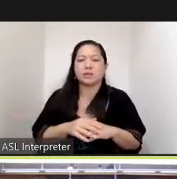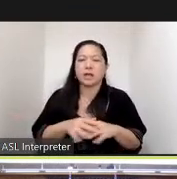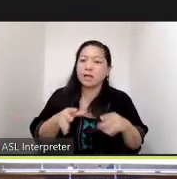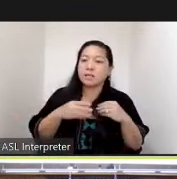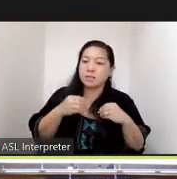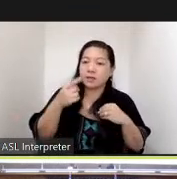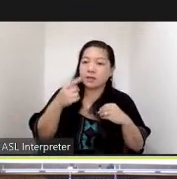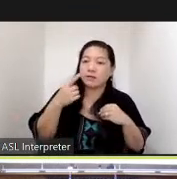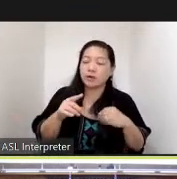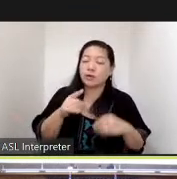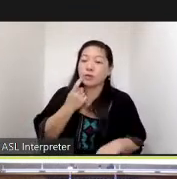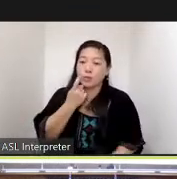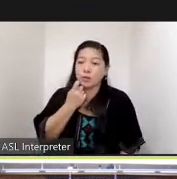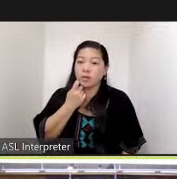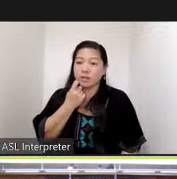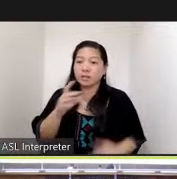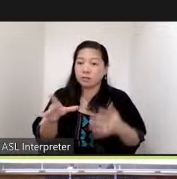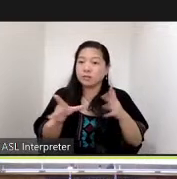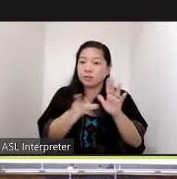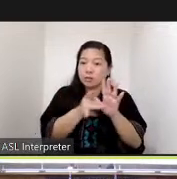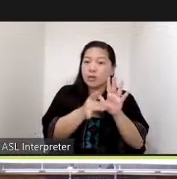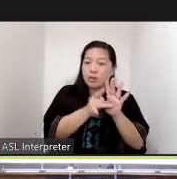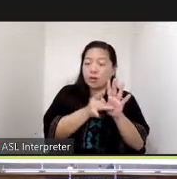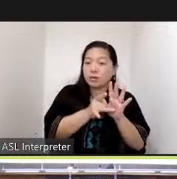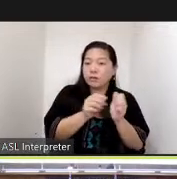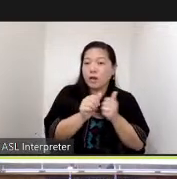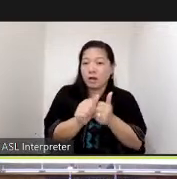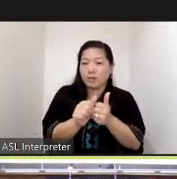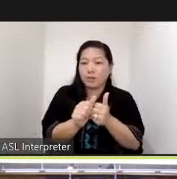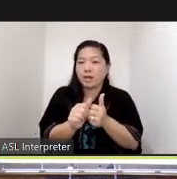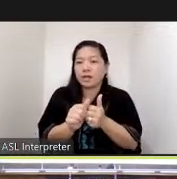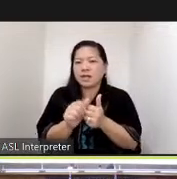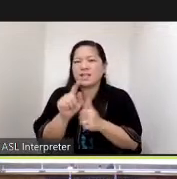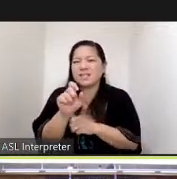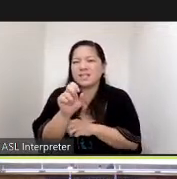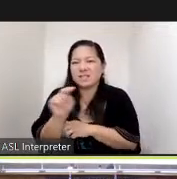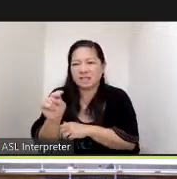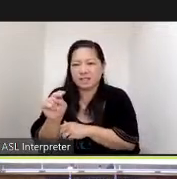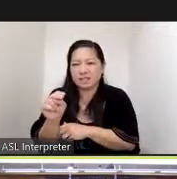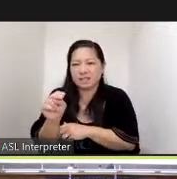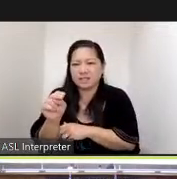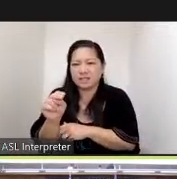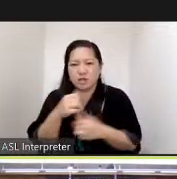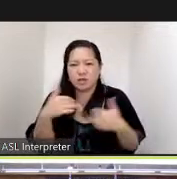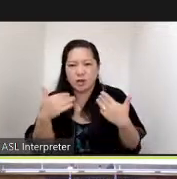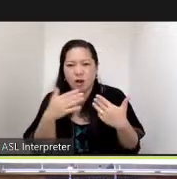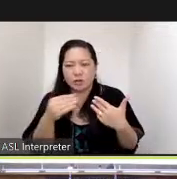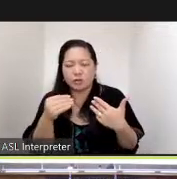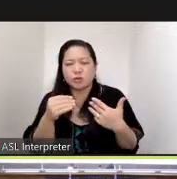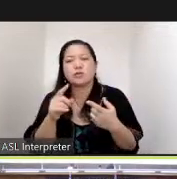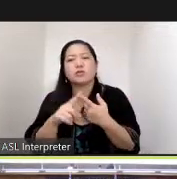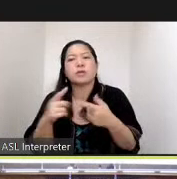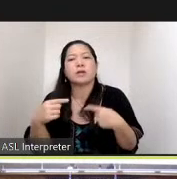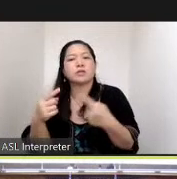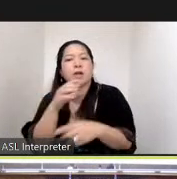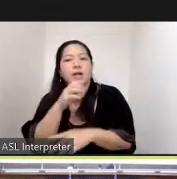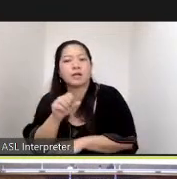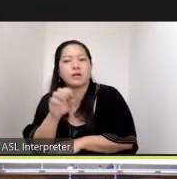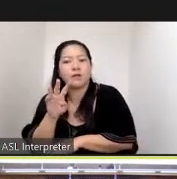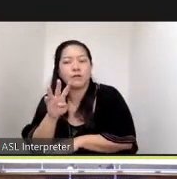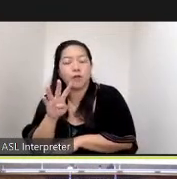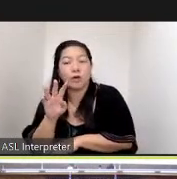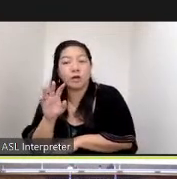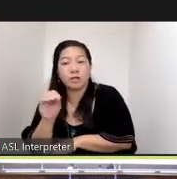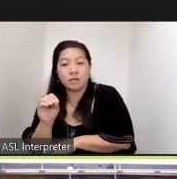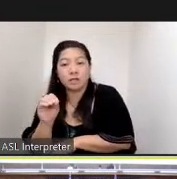trends, as you'll see, followed by teenagers and then 40 to 59. Now, only 10% of the cases were